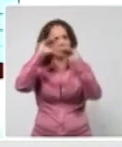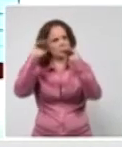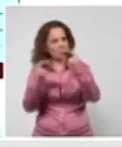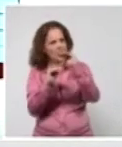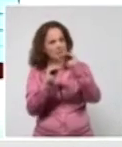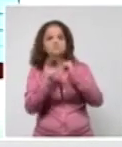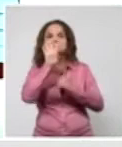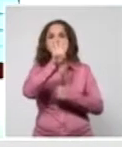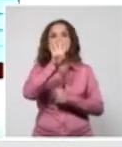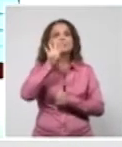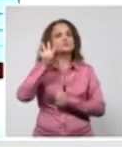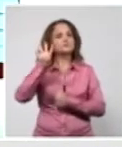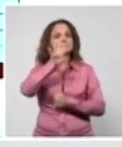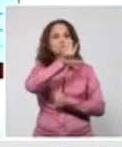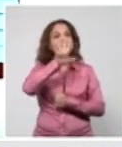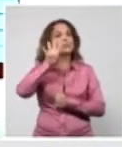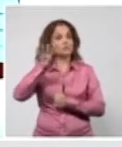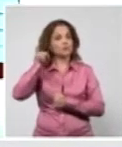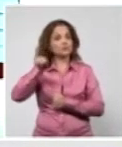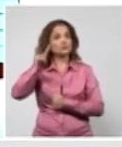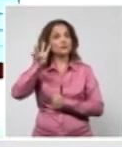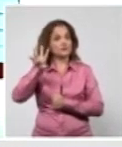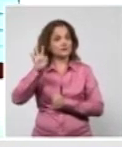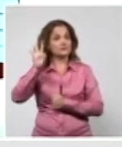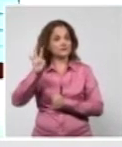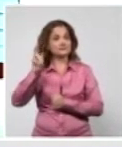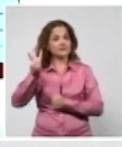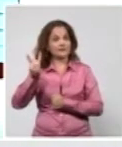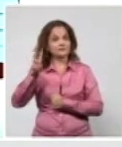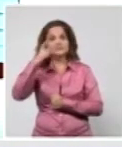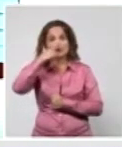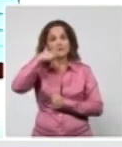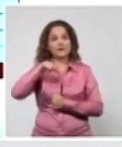than yesterday. Havana's rate increases to